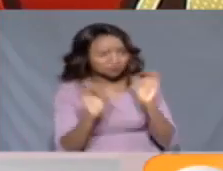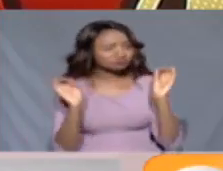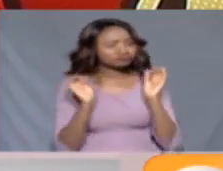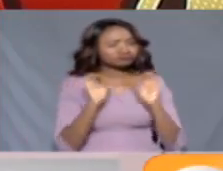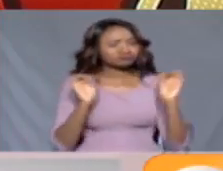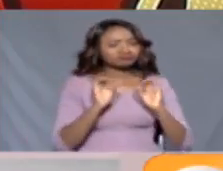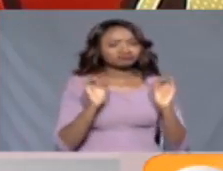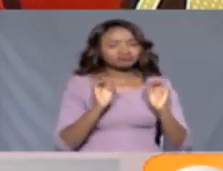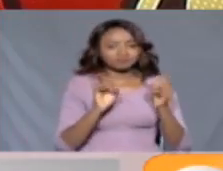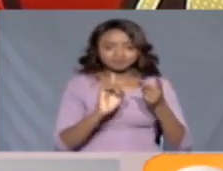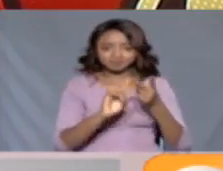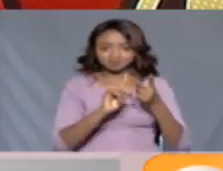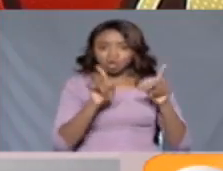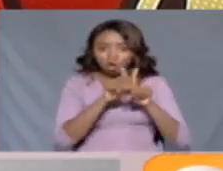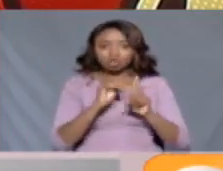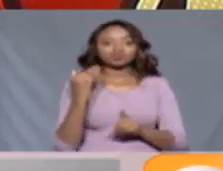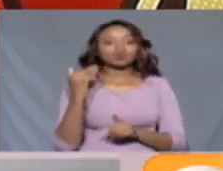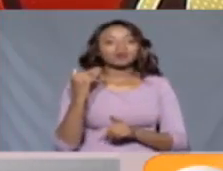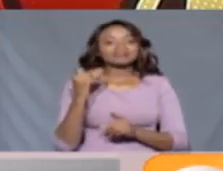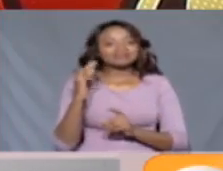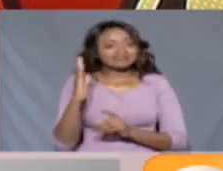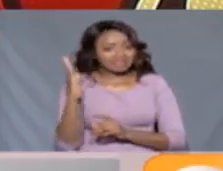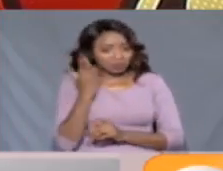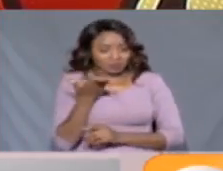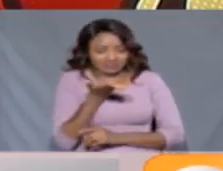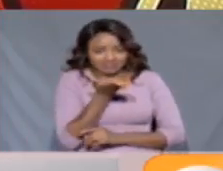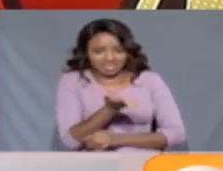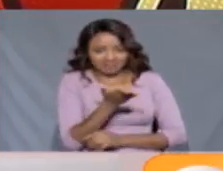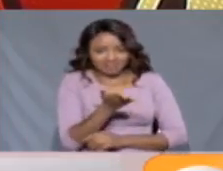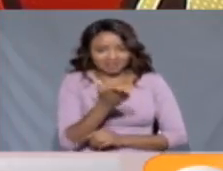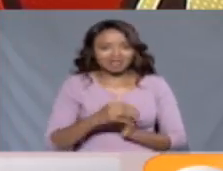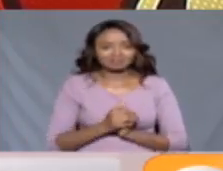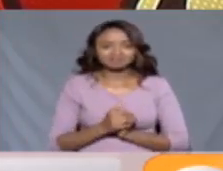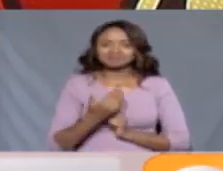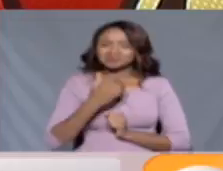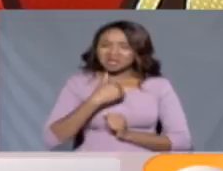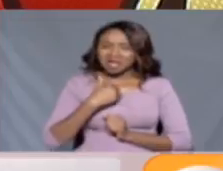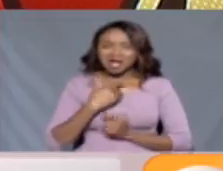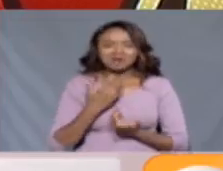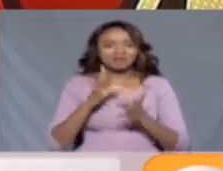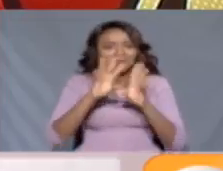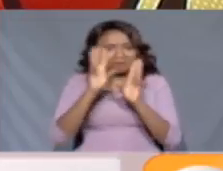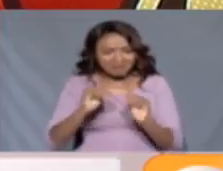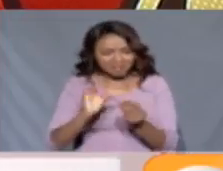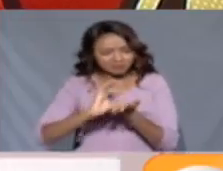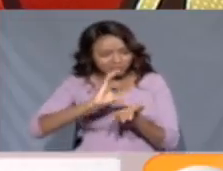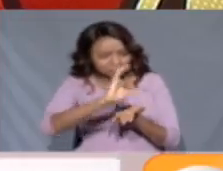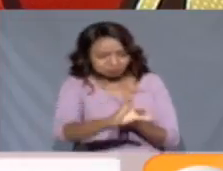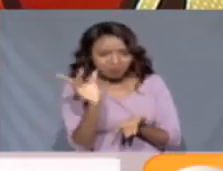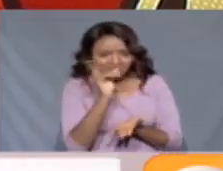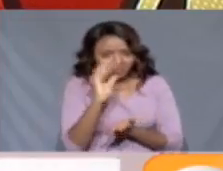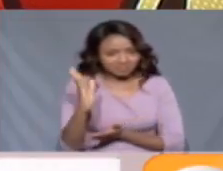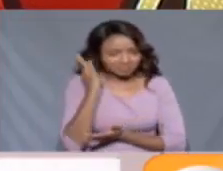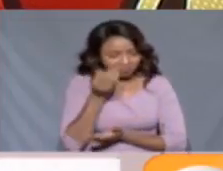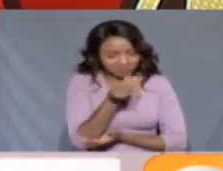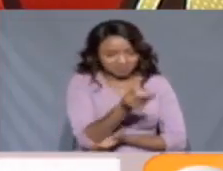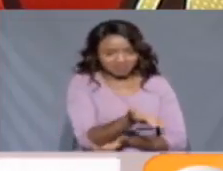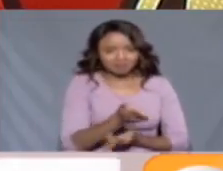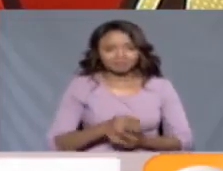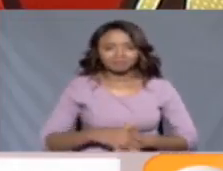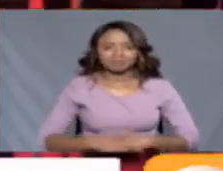also assured of security during the process. It says has received sufficient budgetary allocation. Here's Chimtai Goin with the